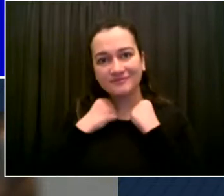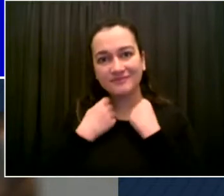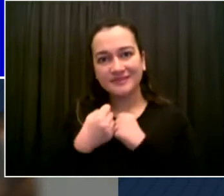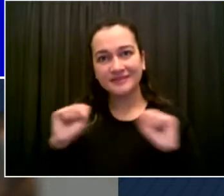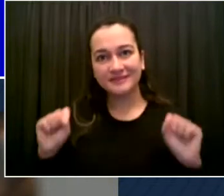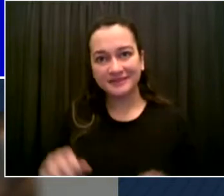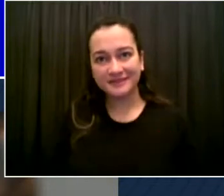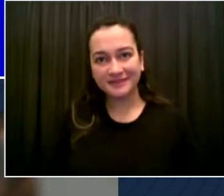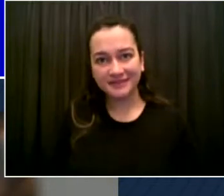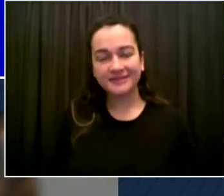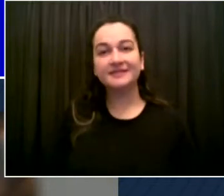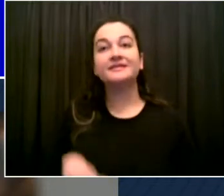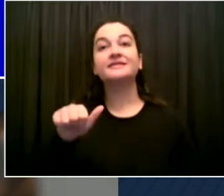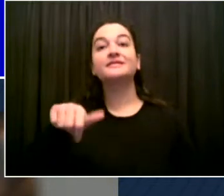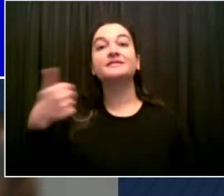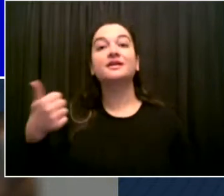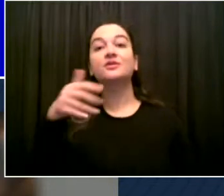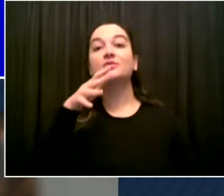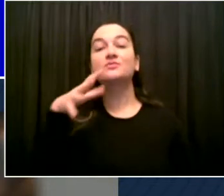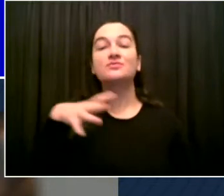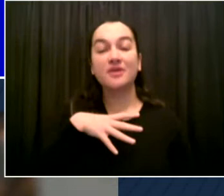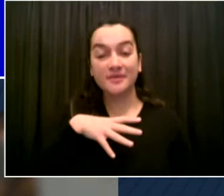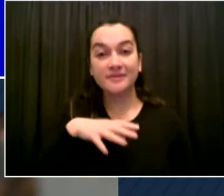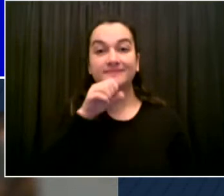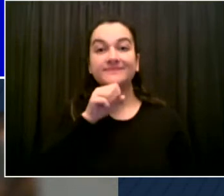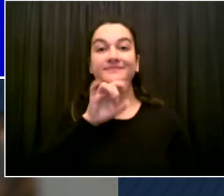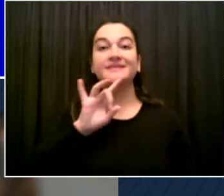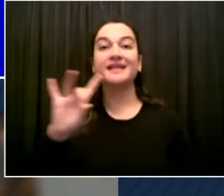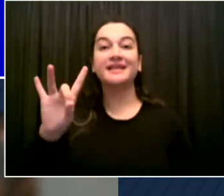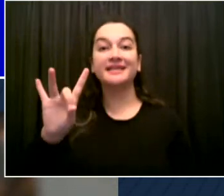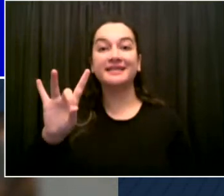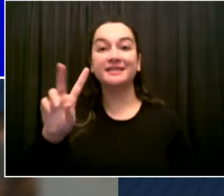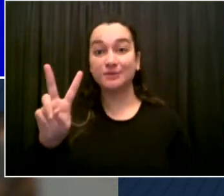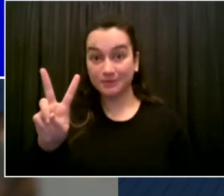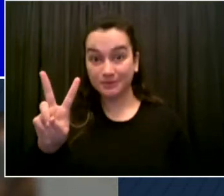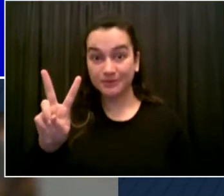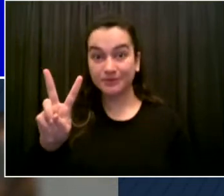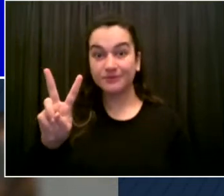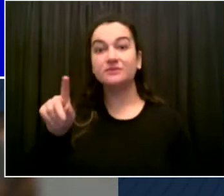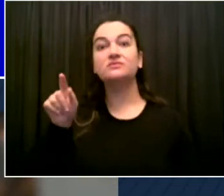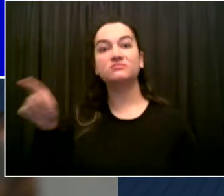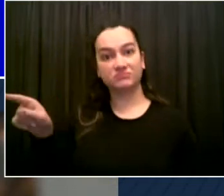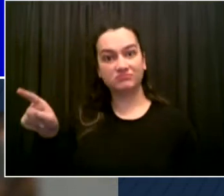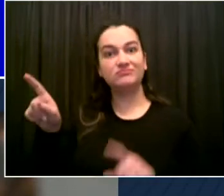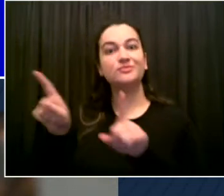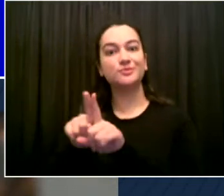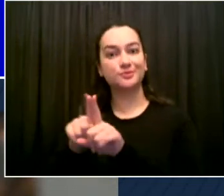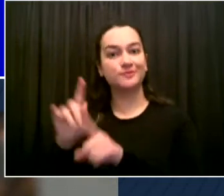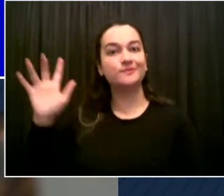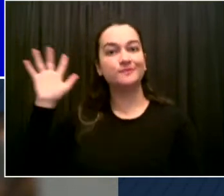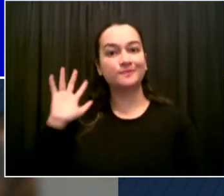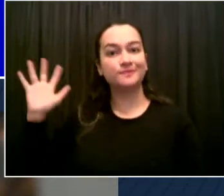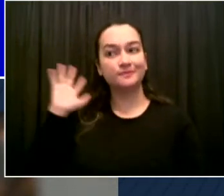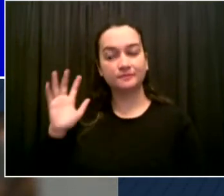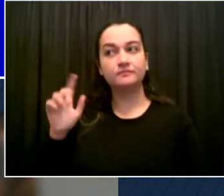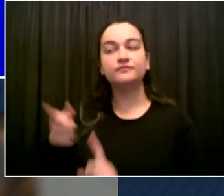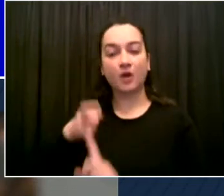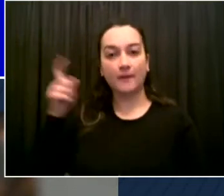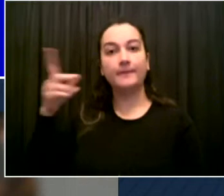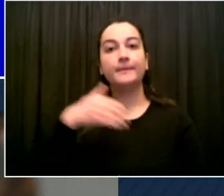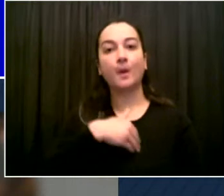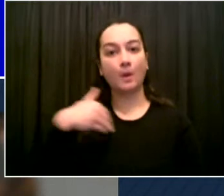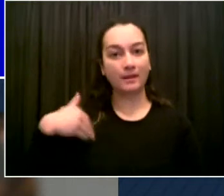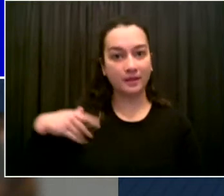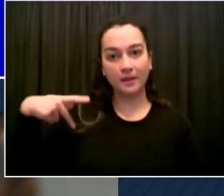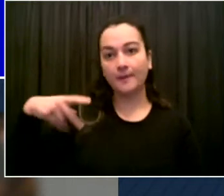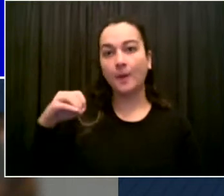82 years old, lived in the Warsaw Ghetto in the years of Nazi occupation and was smuggled out of the